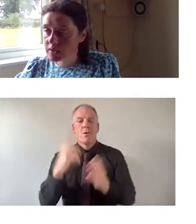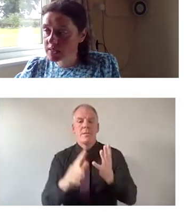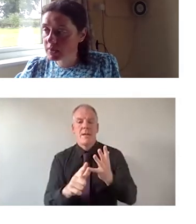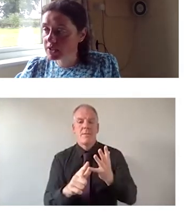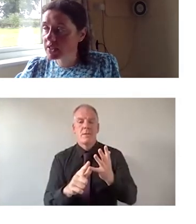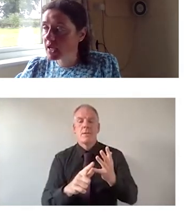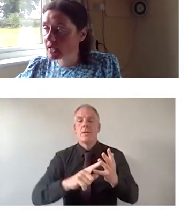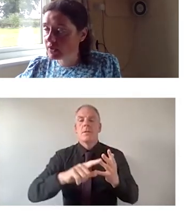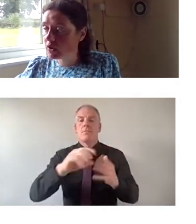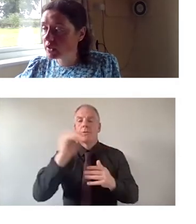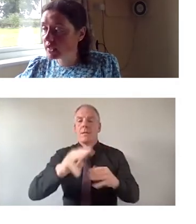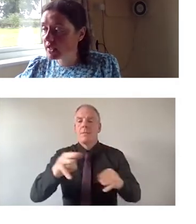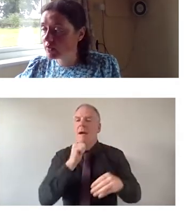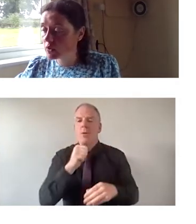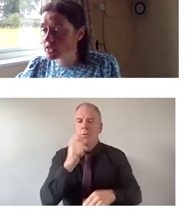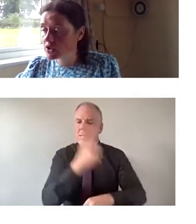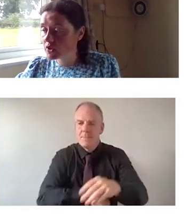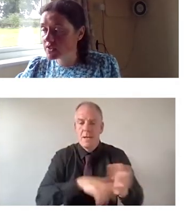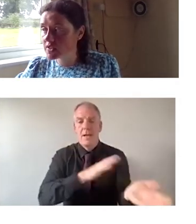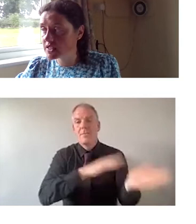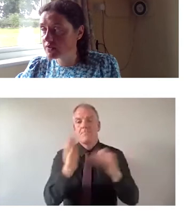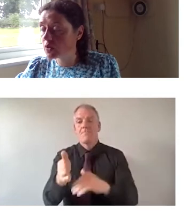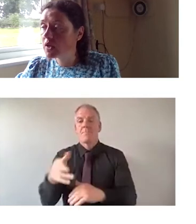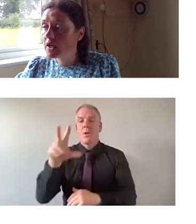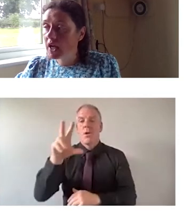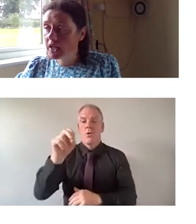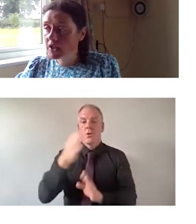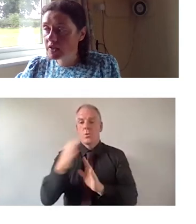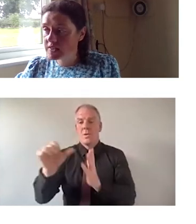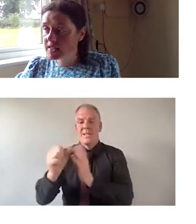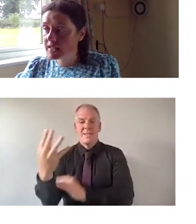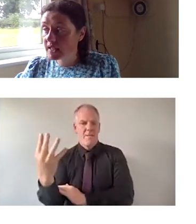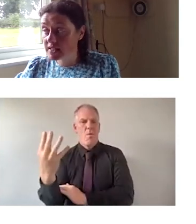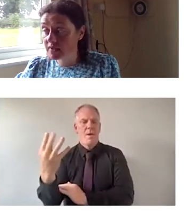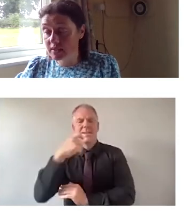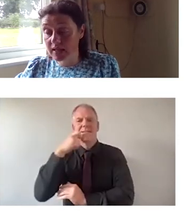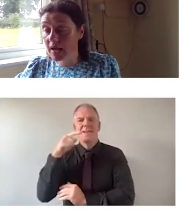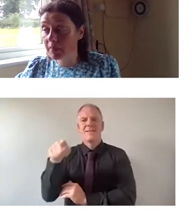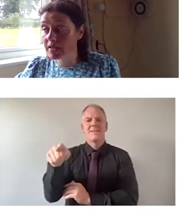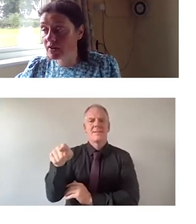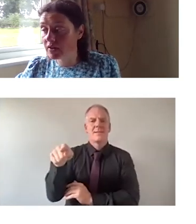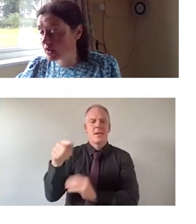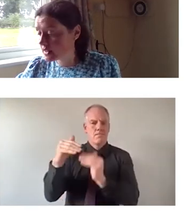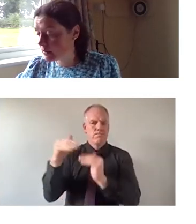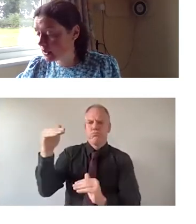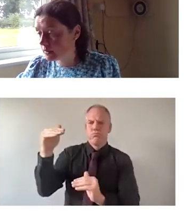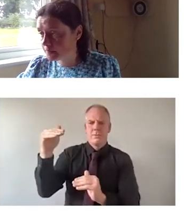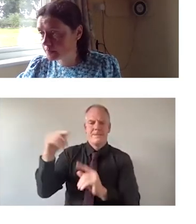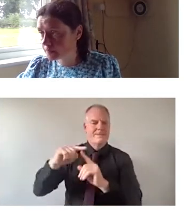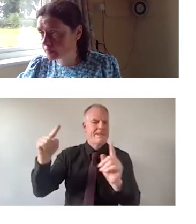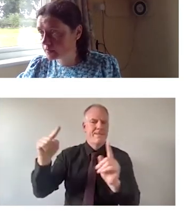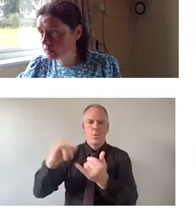those without a disability. And if you look at it again for those aged 30 to 64, again, you can see that the gap is very, very